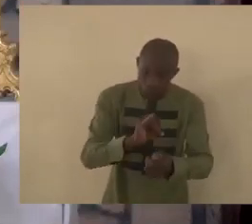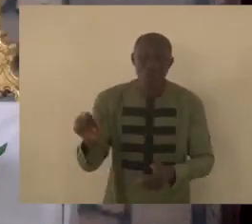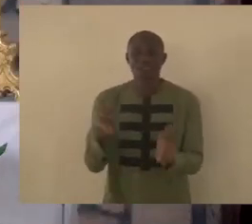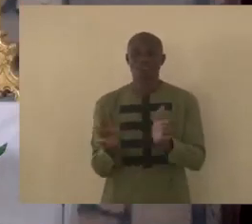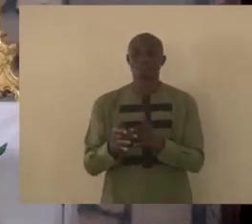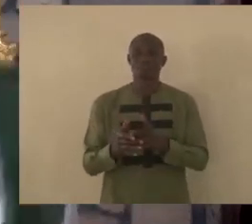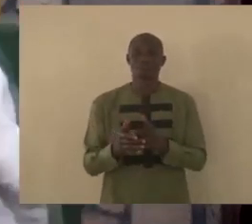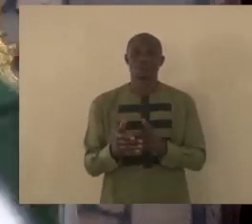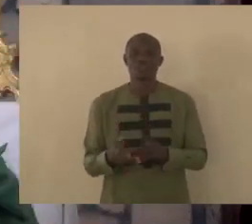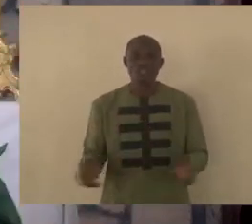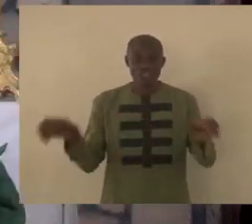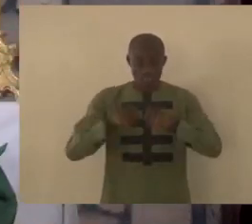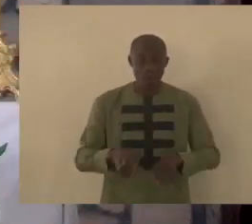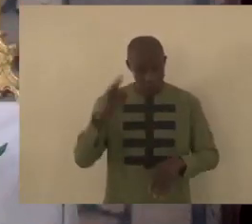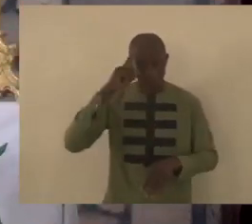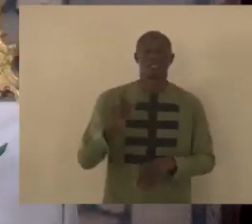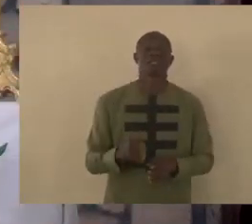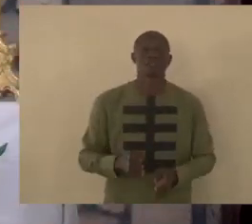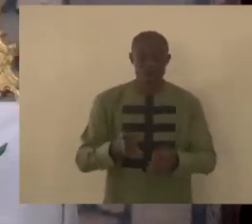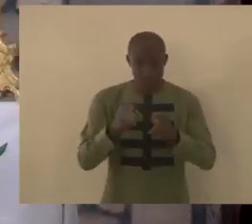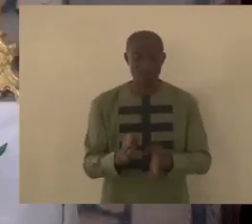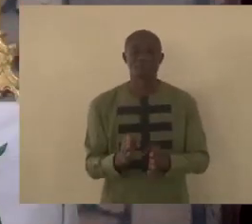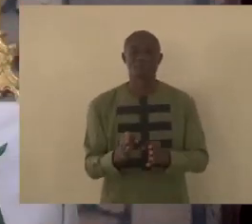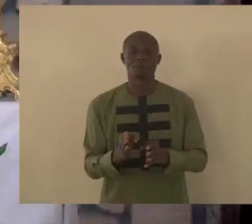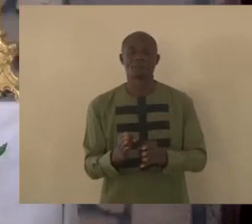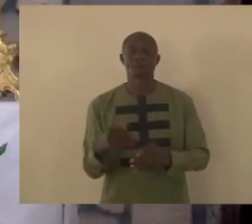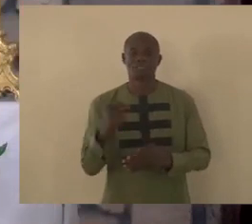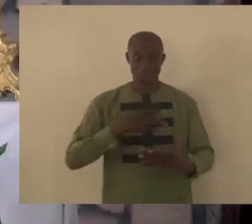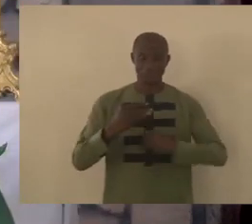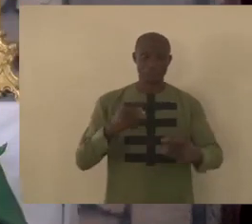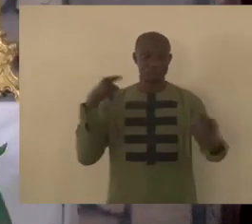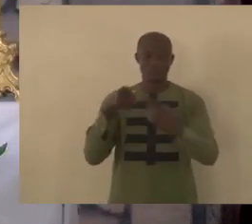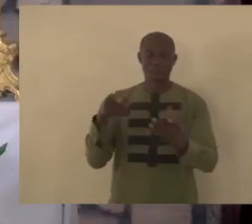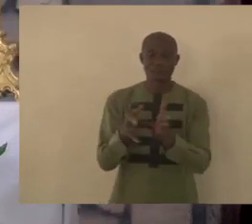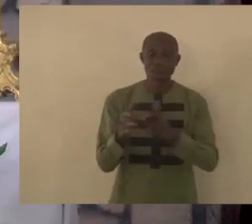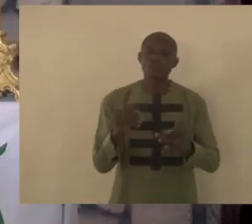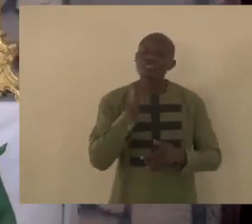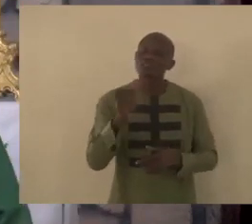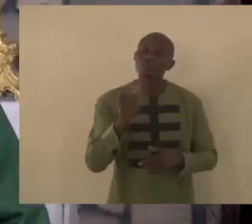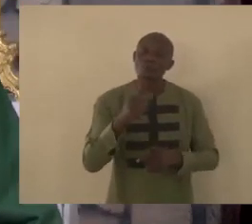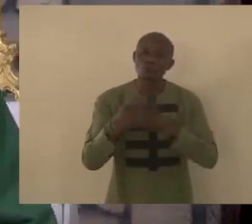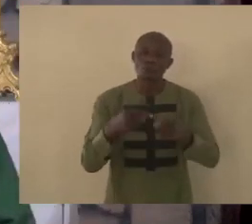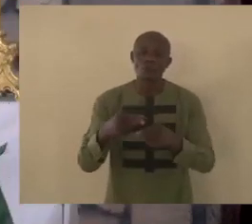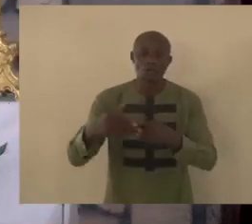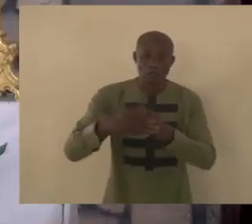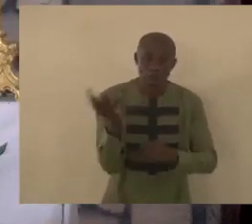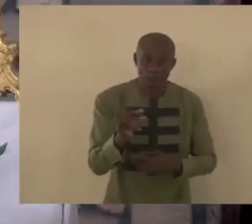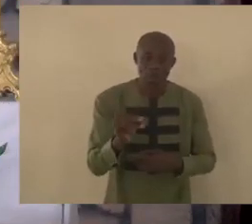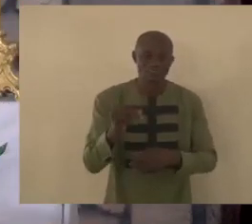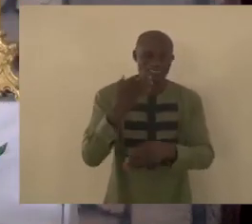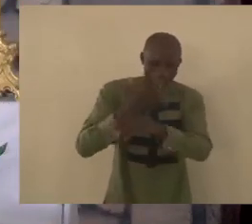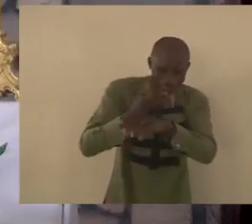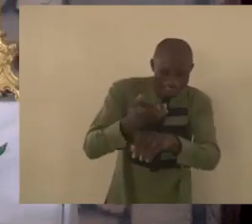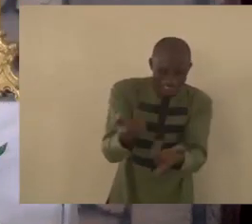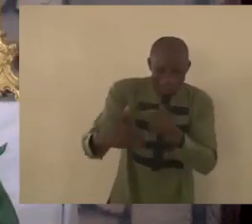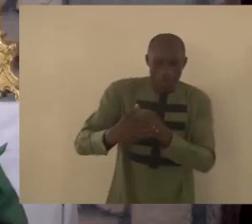Many stopped following Jesus, including some of his disciples. But the interesting point is this. Jesus did not go after them to say,